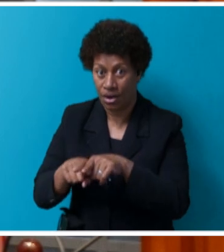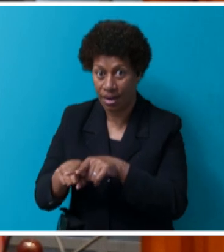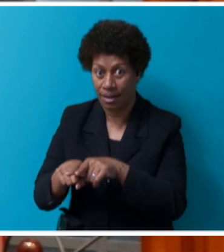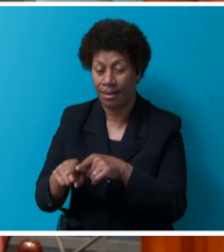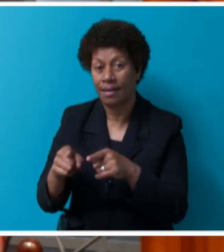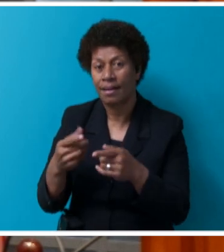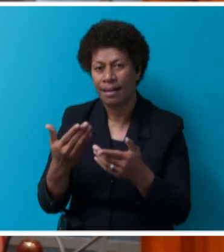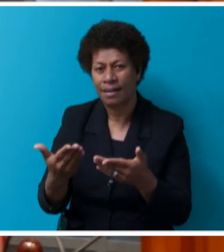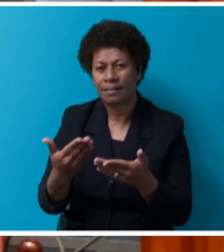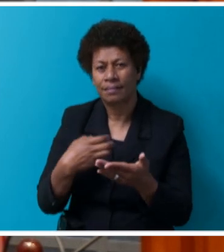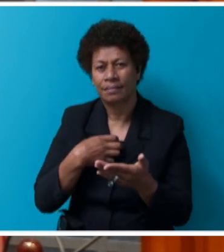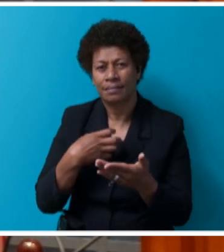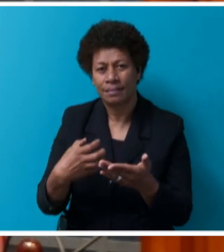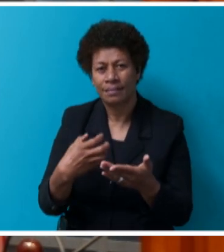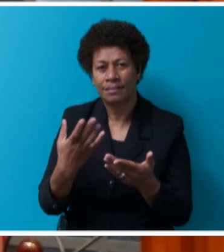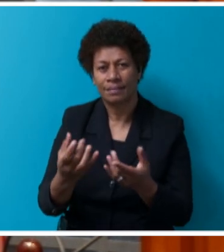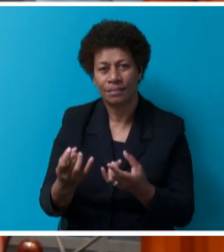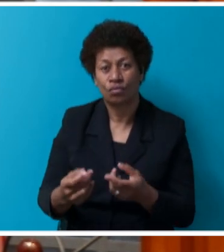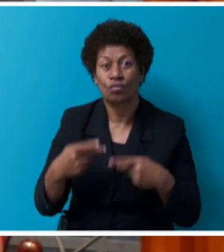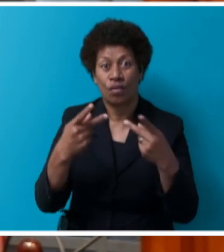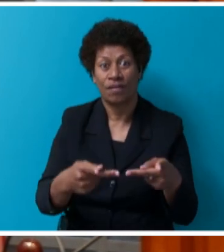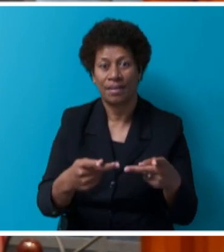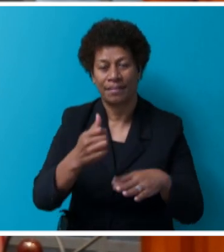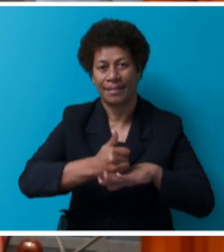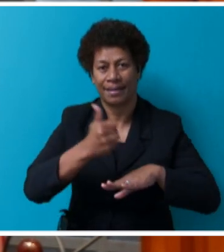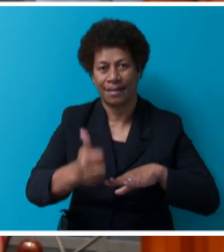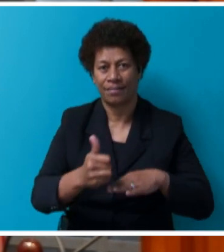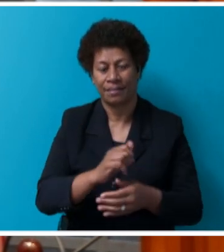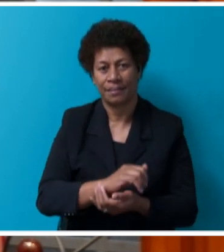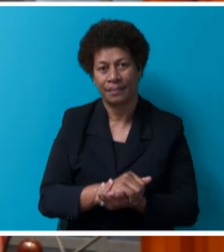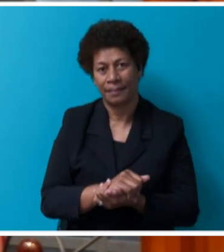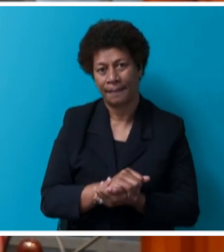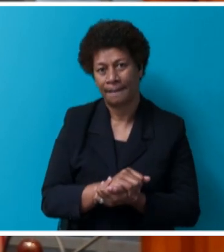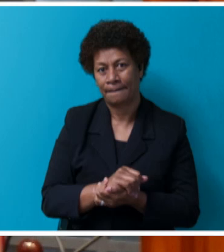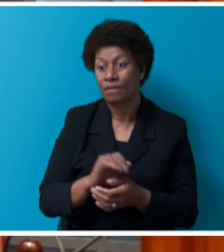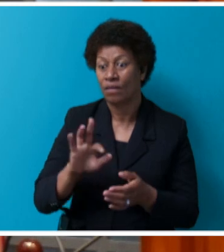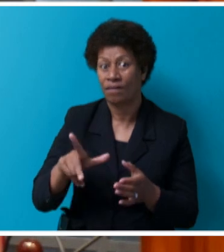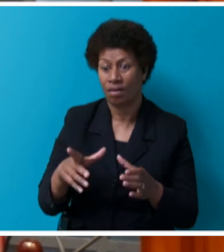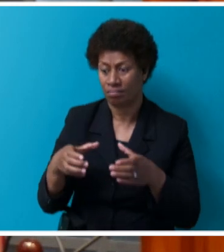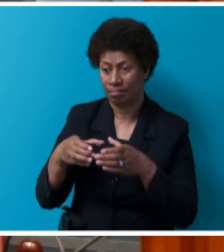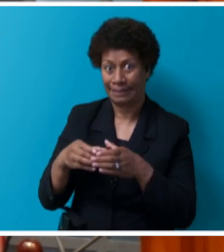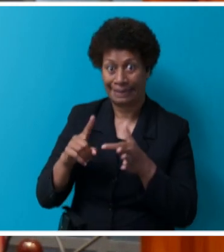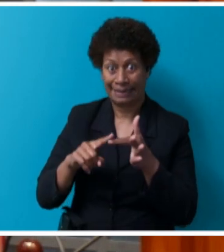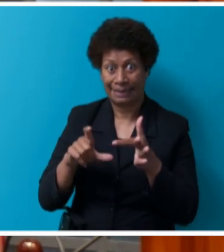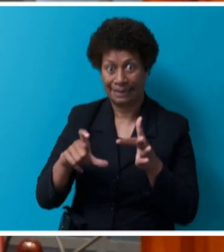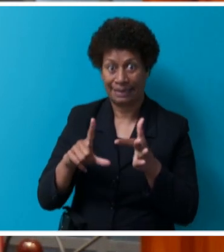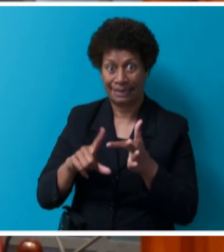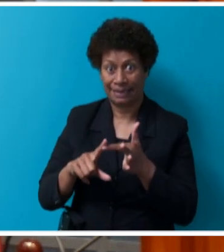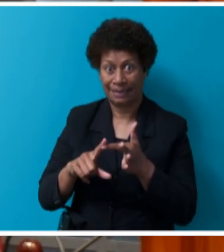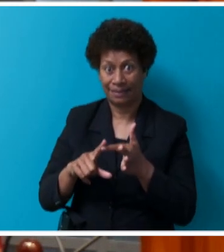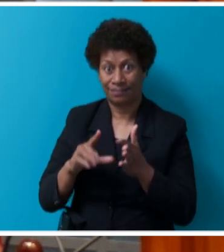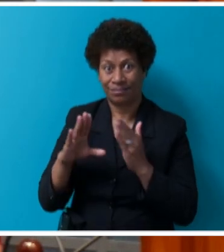increased remuneration now provided by government. For standalone ECE providers, Ministry